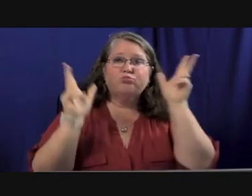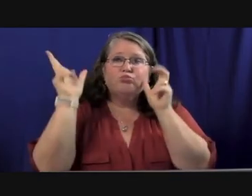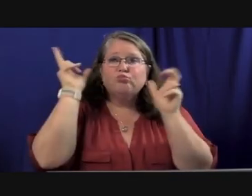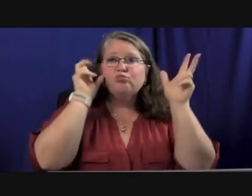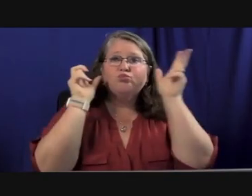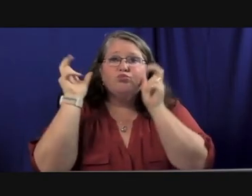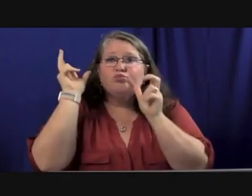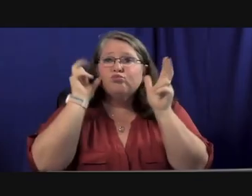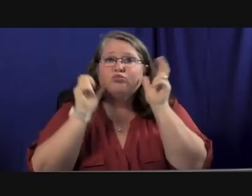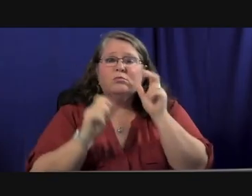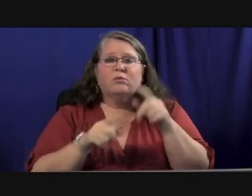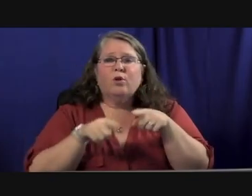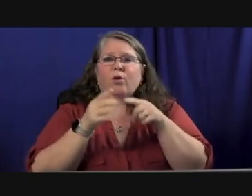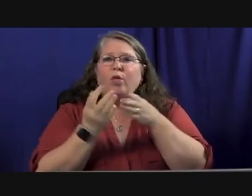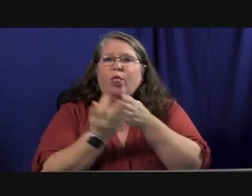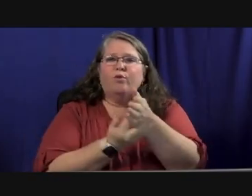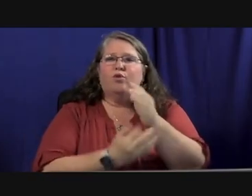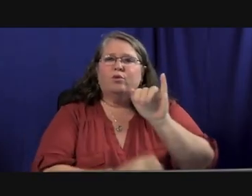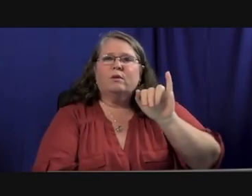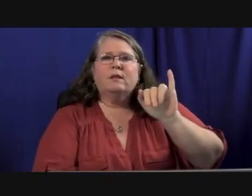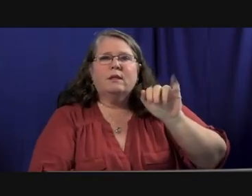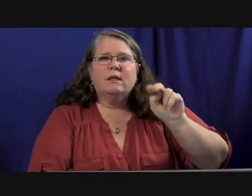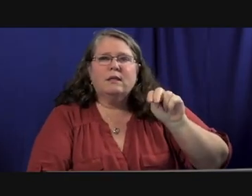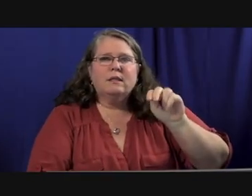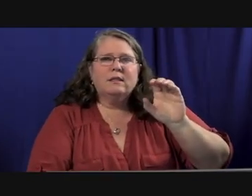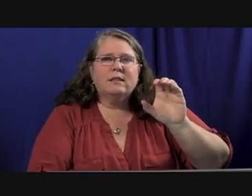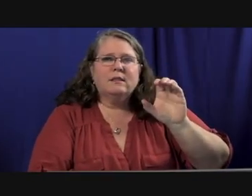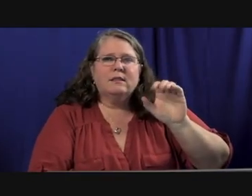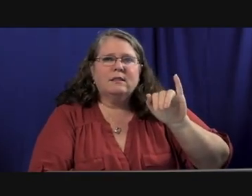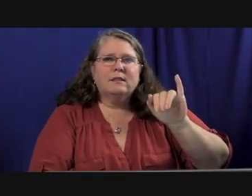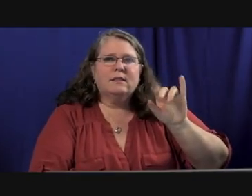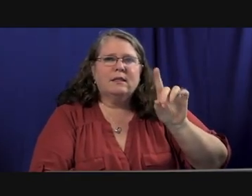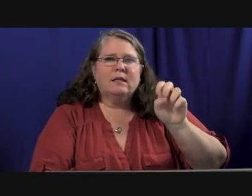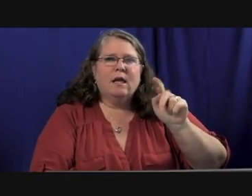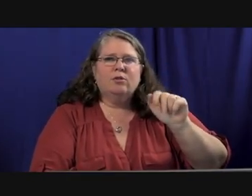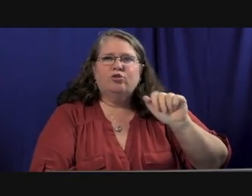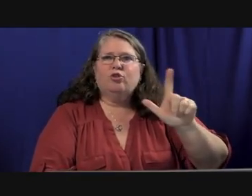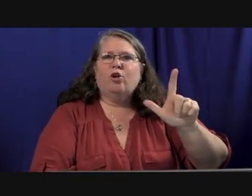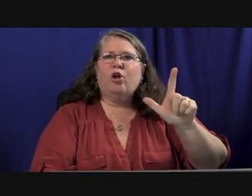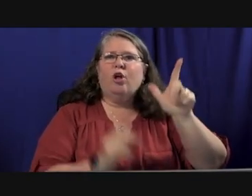people hear language